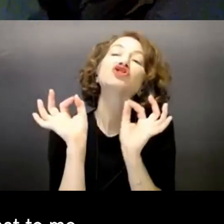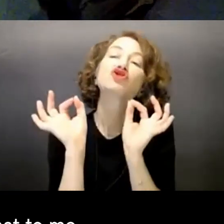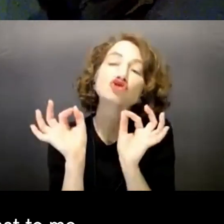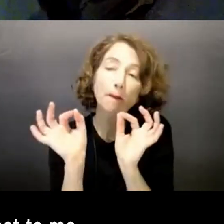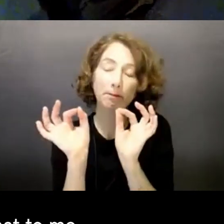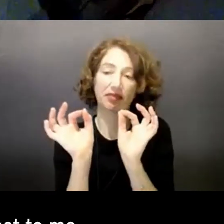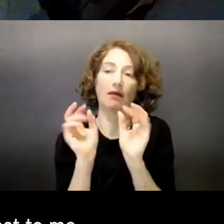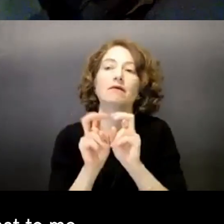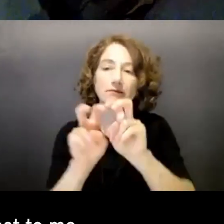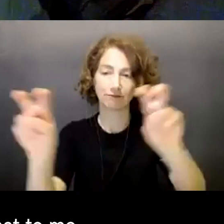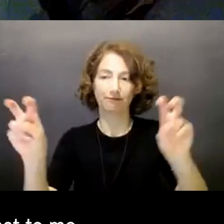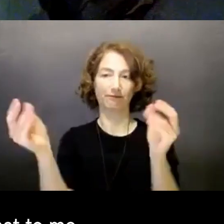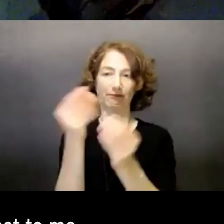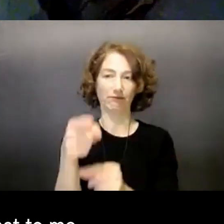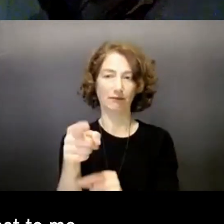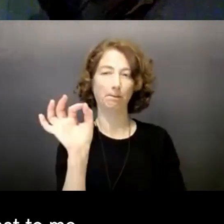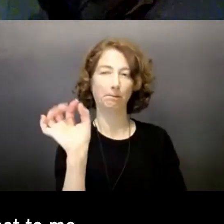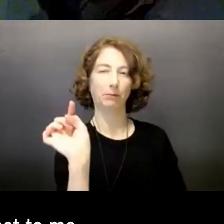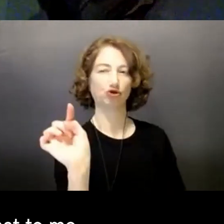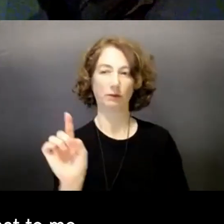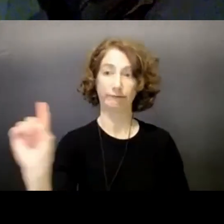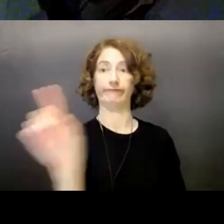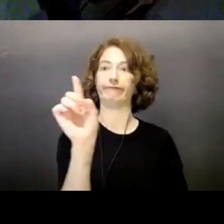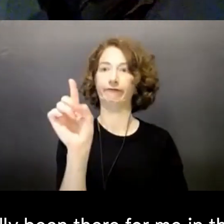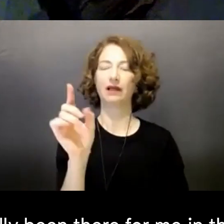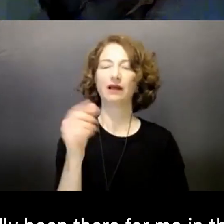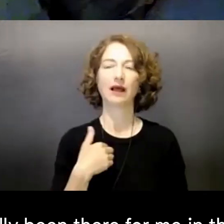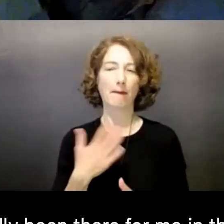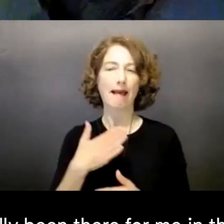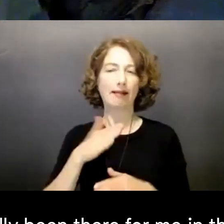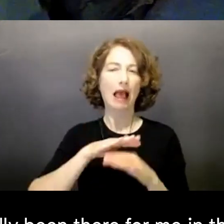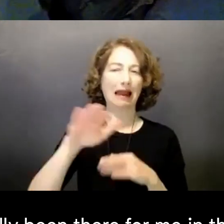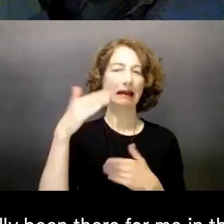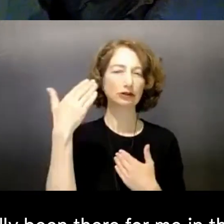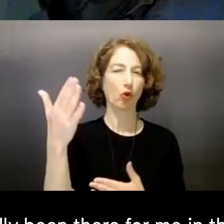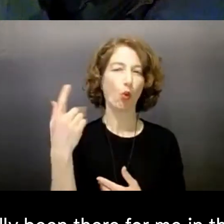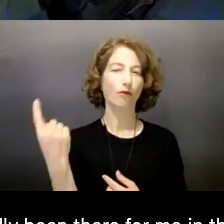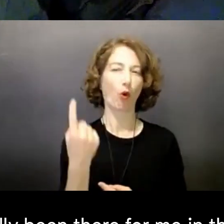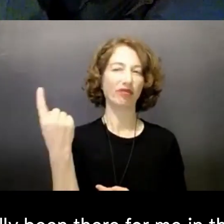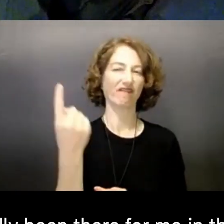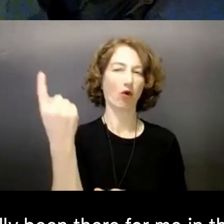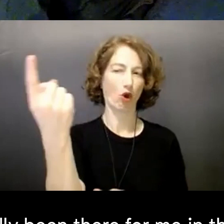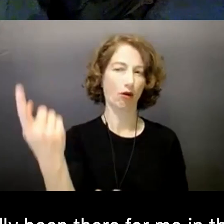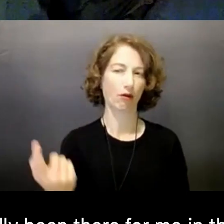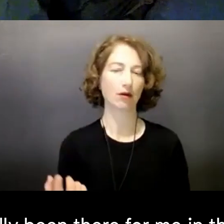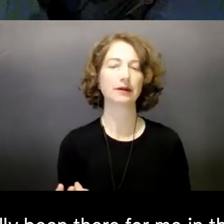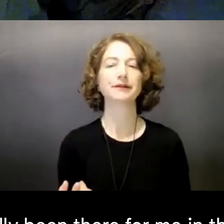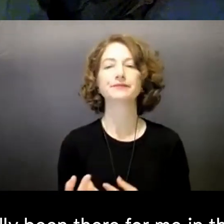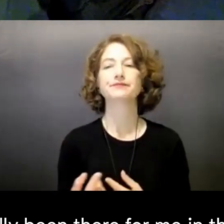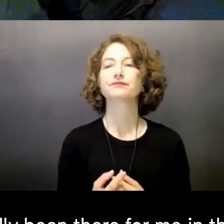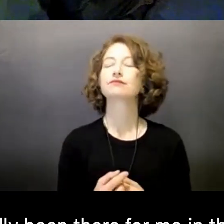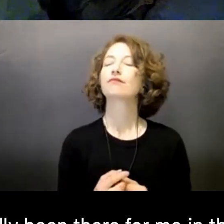it has felt like that to me at points in my career. And I think one thing that has